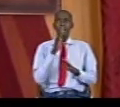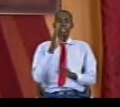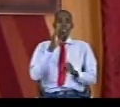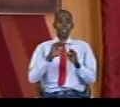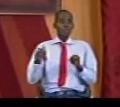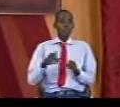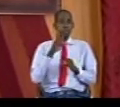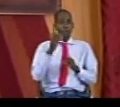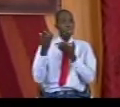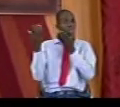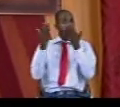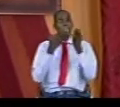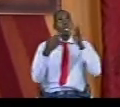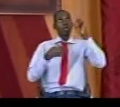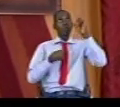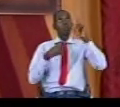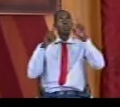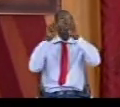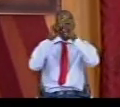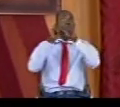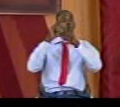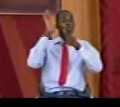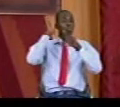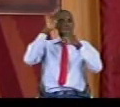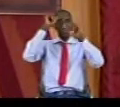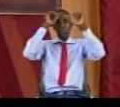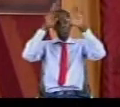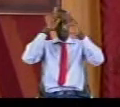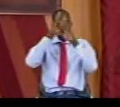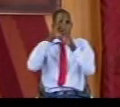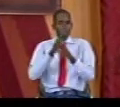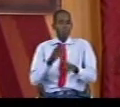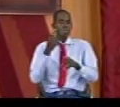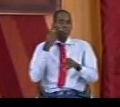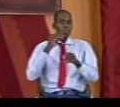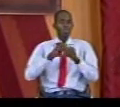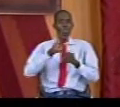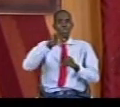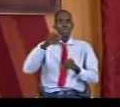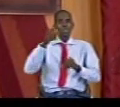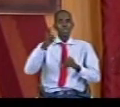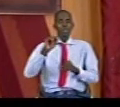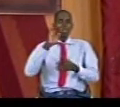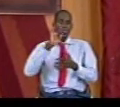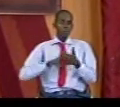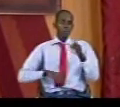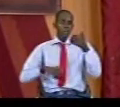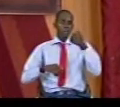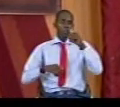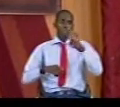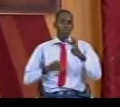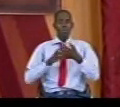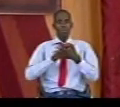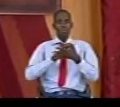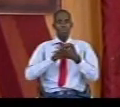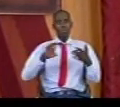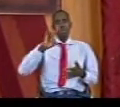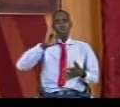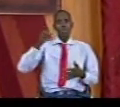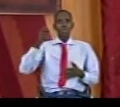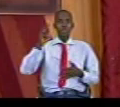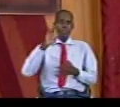Father honor. We're coming to chapter 14. John chapter 14. I'm reading from verse 1. John